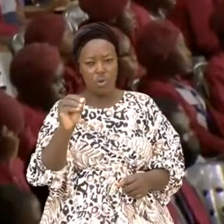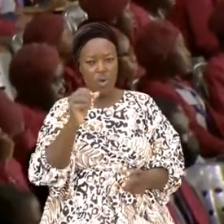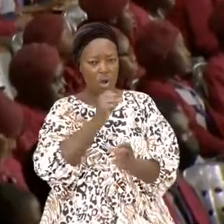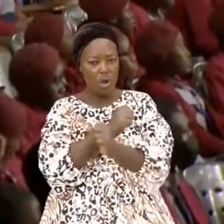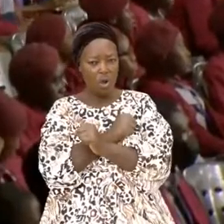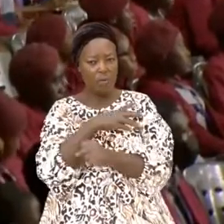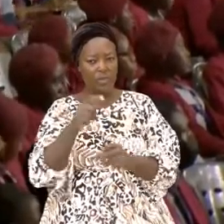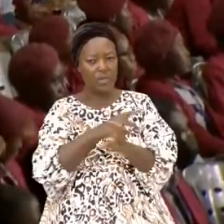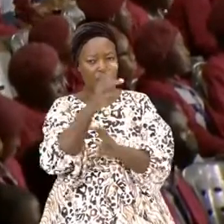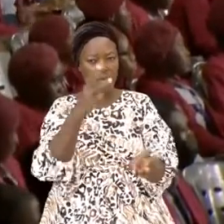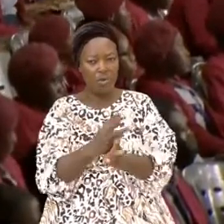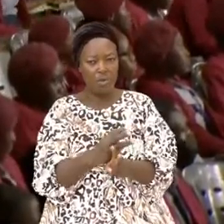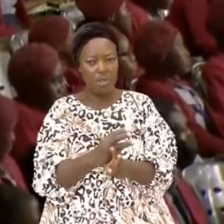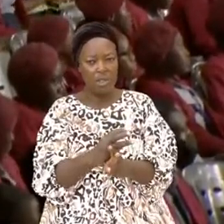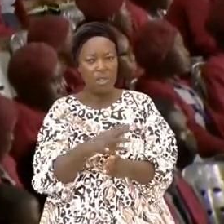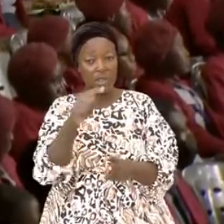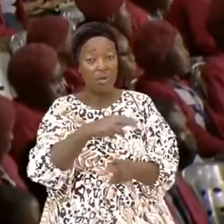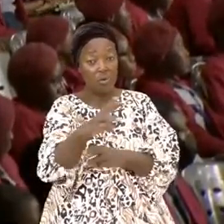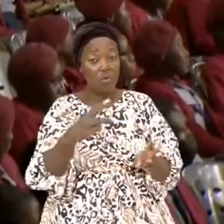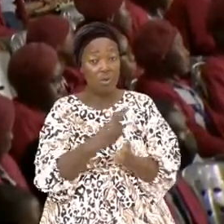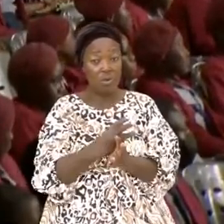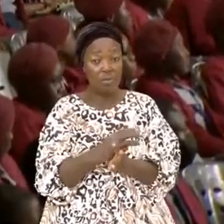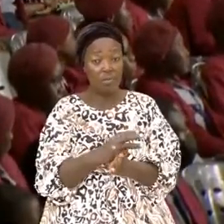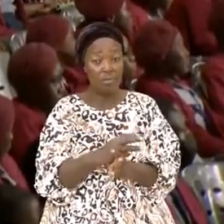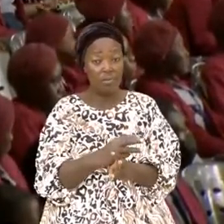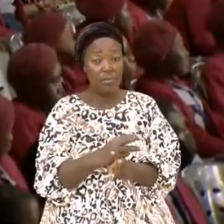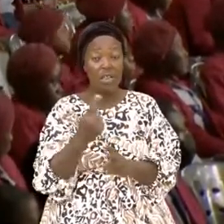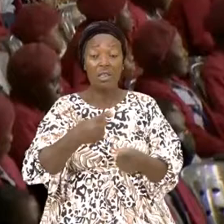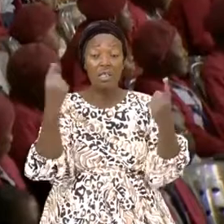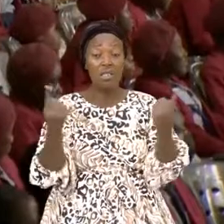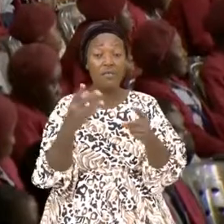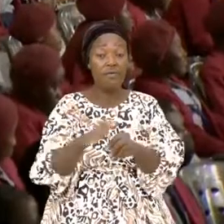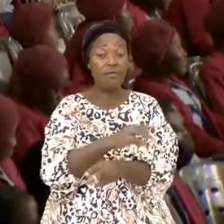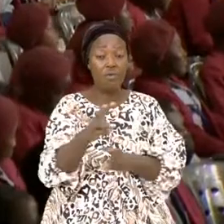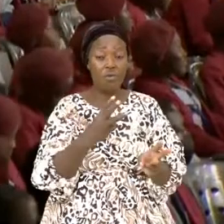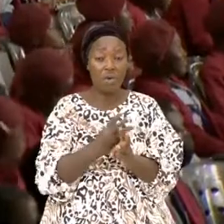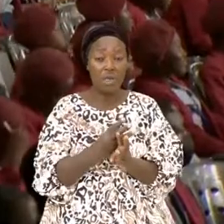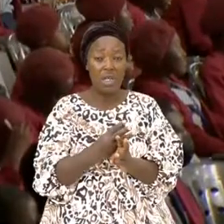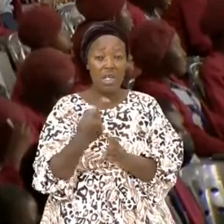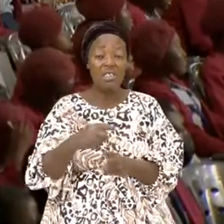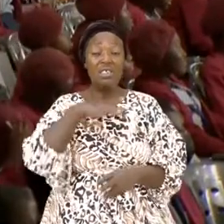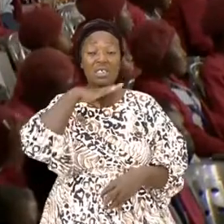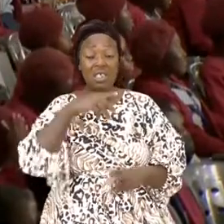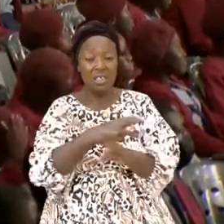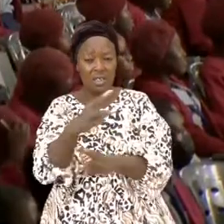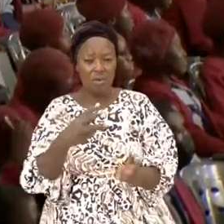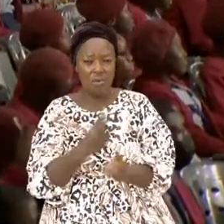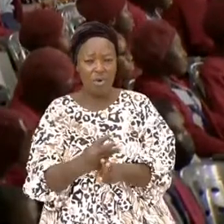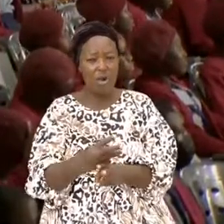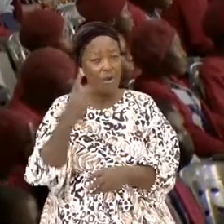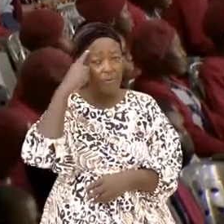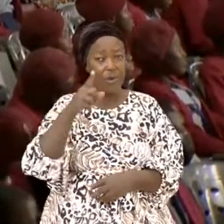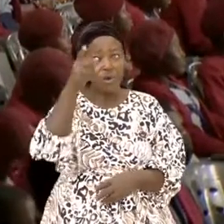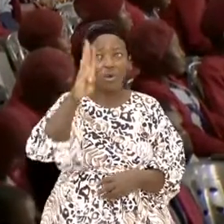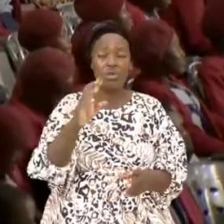loved the world, the sinful world, the defiled world. For God